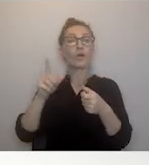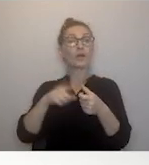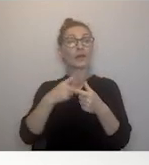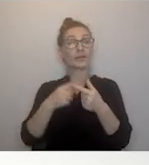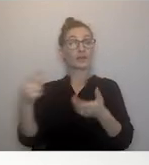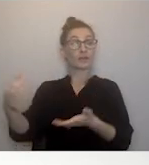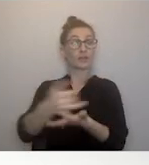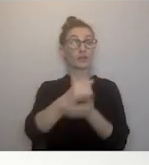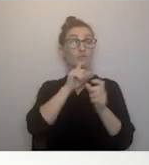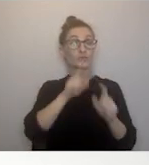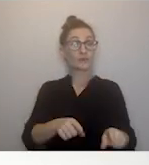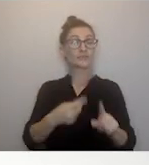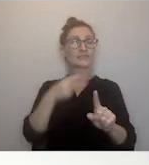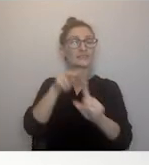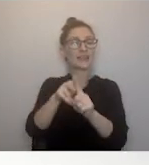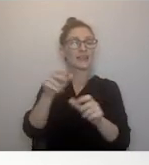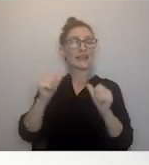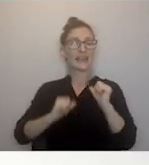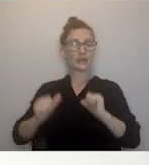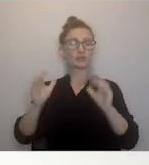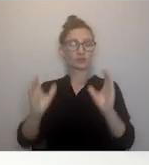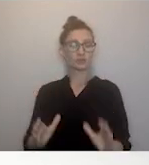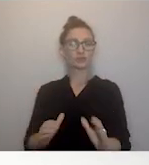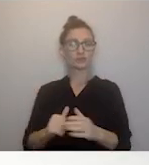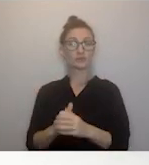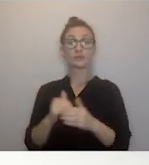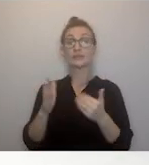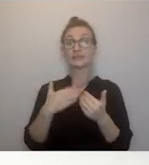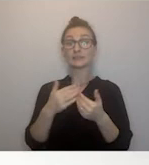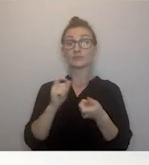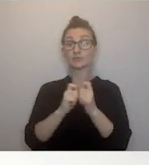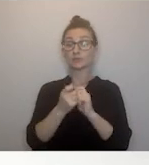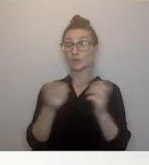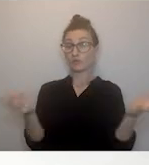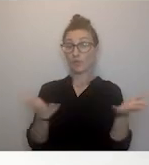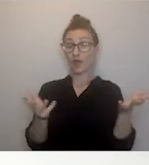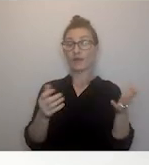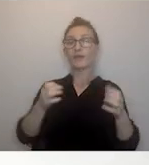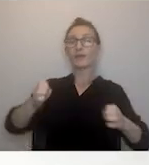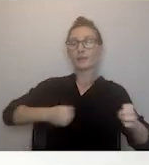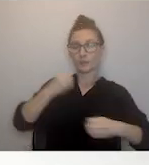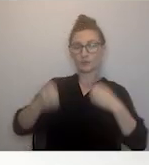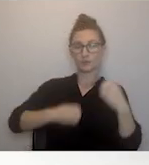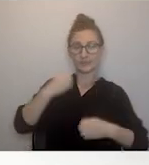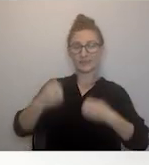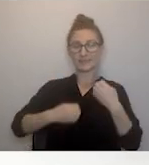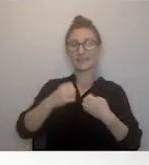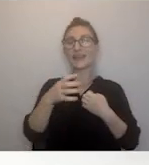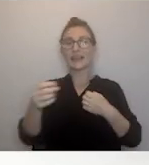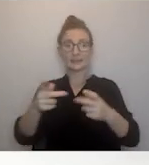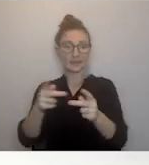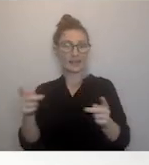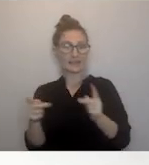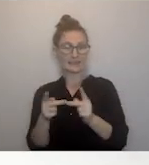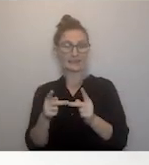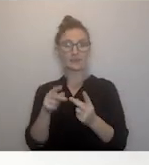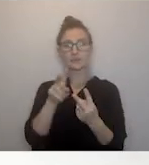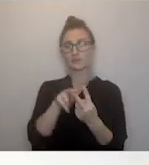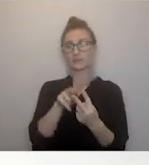new contexts. When we're talking about students with varying abilities, easy things to change are emotions and place. And those are